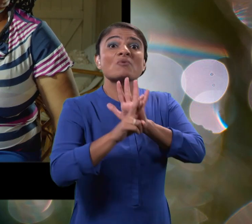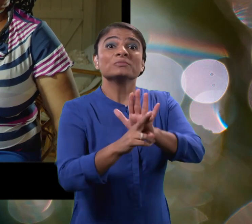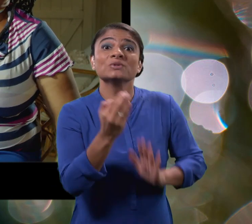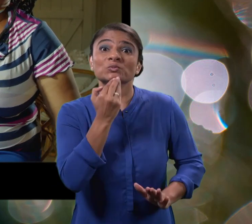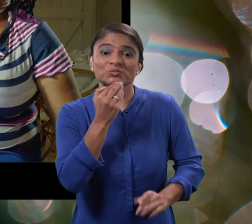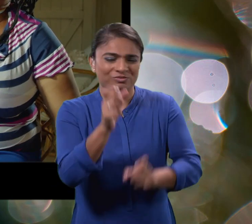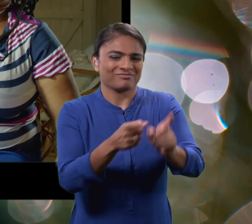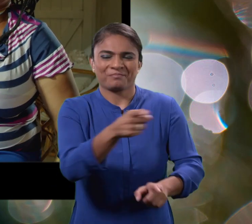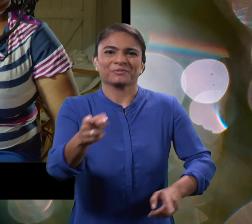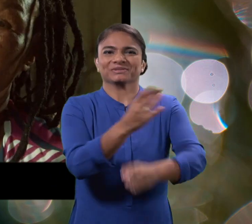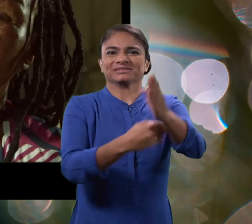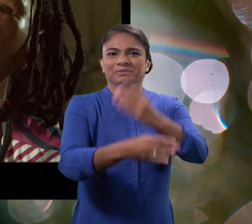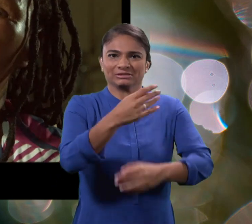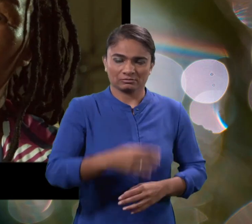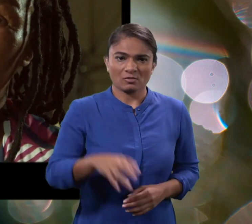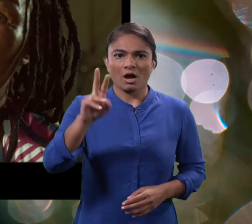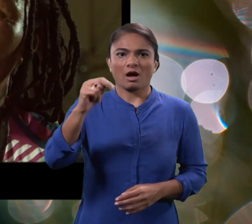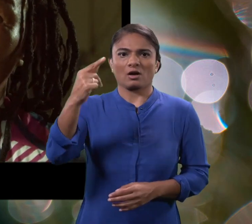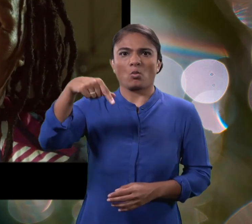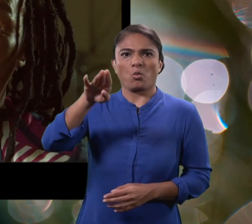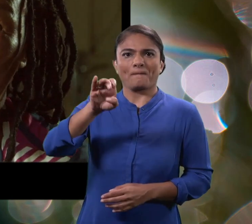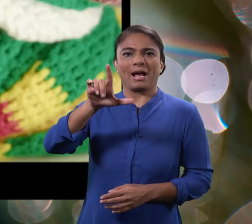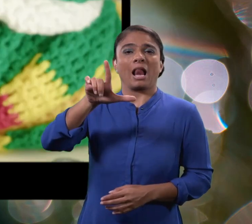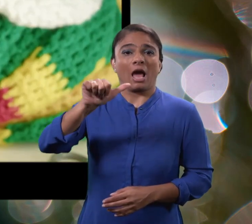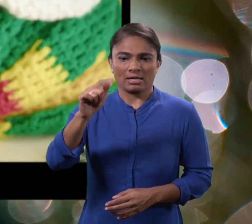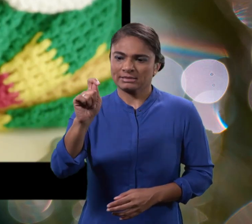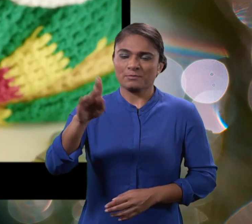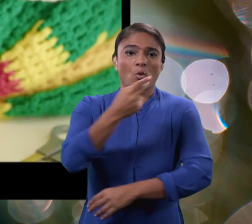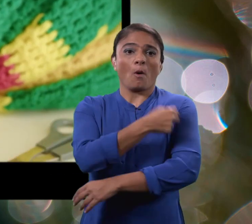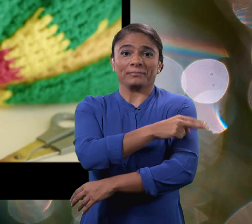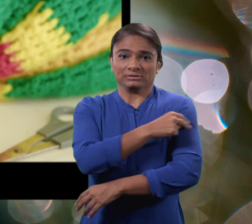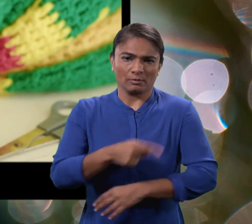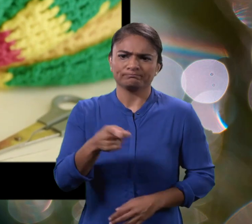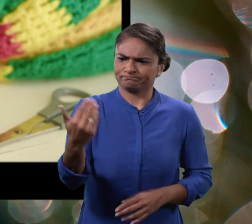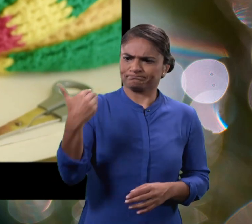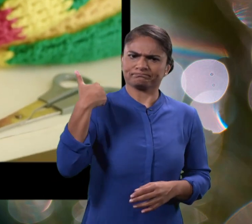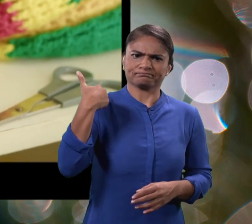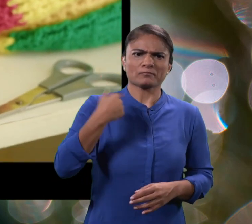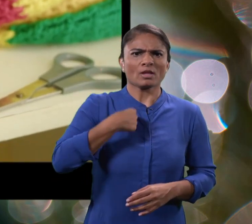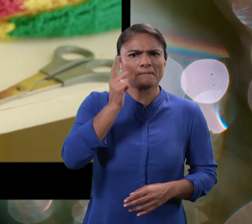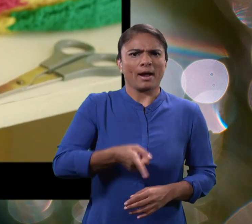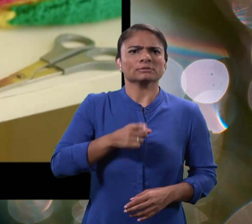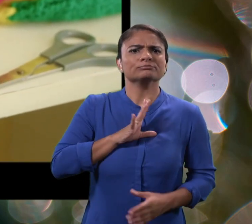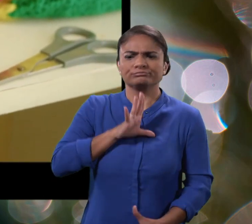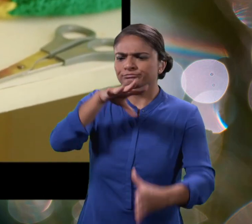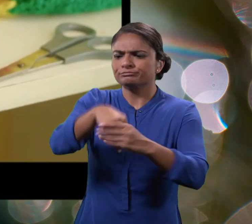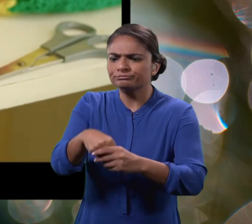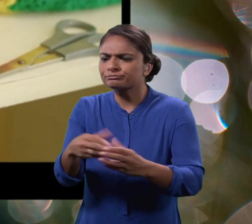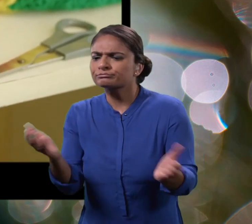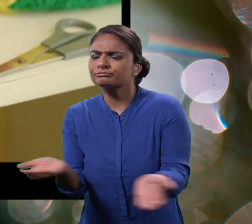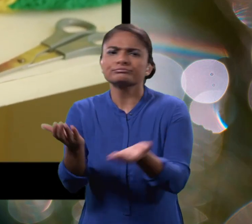emele udisability enkqubela TB Hospital. Kubuziwe phaa kum, Rita, uzayincedisa